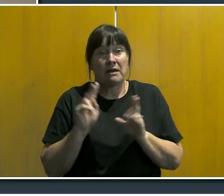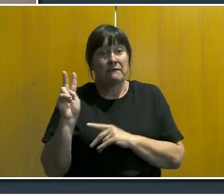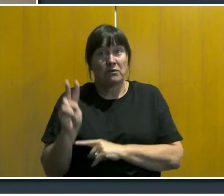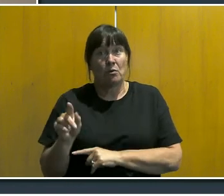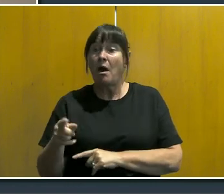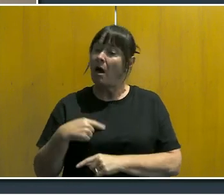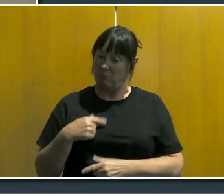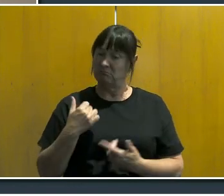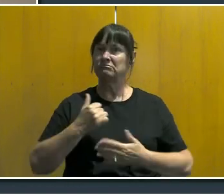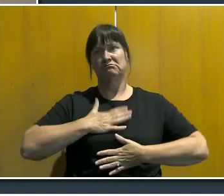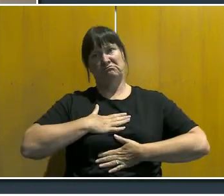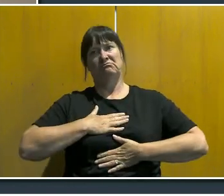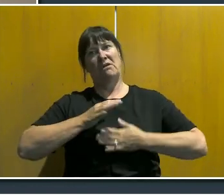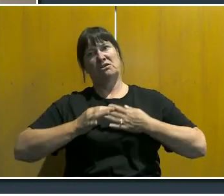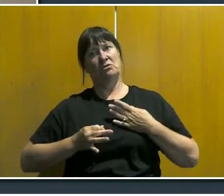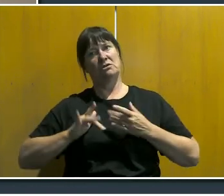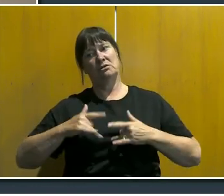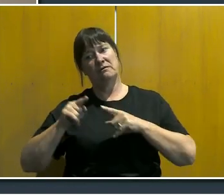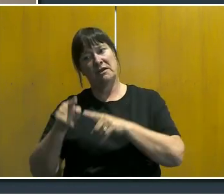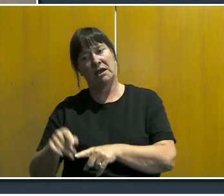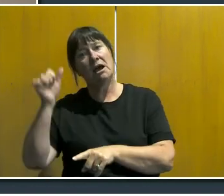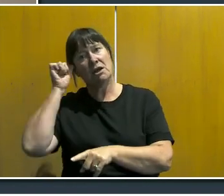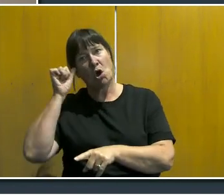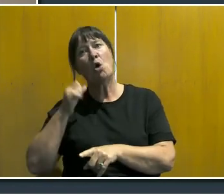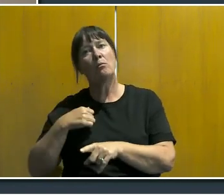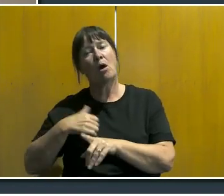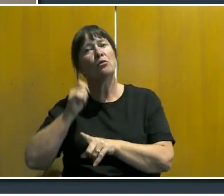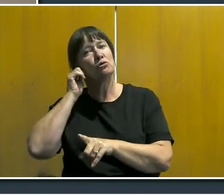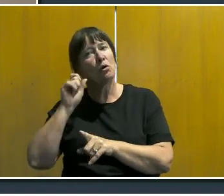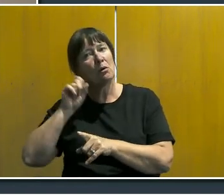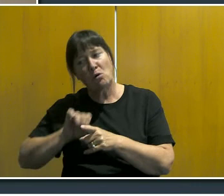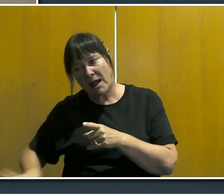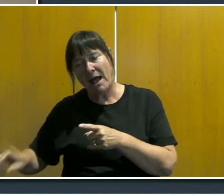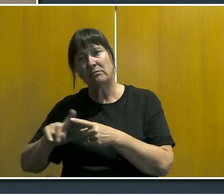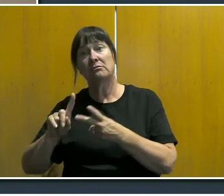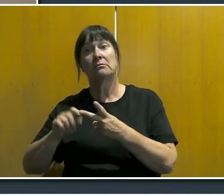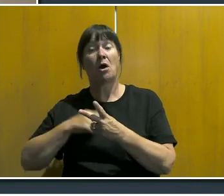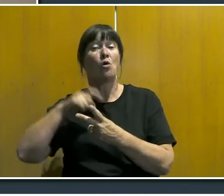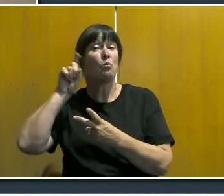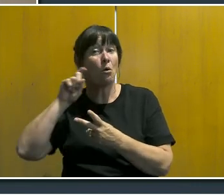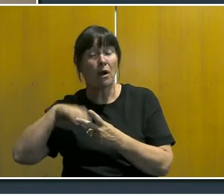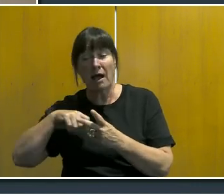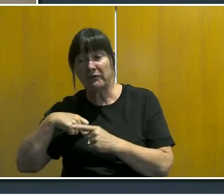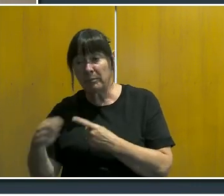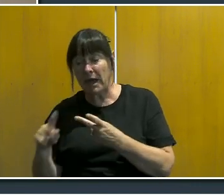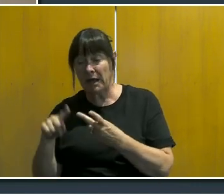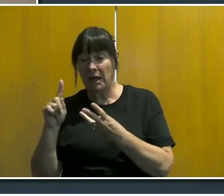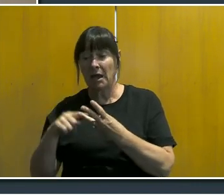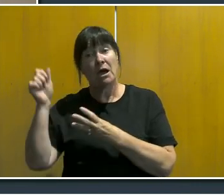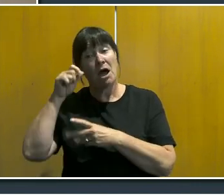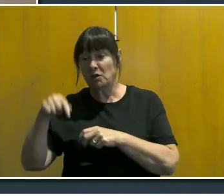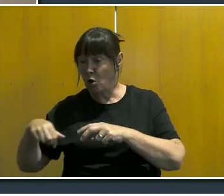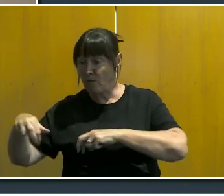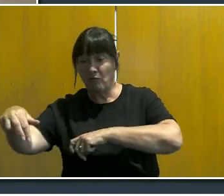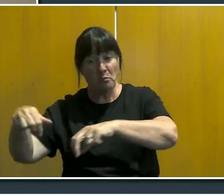there, and I accept that I will pay for my own sewage disposal and I will pay for my own water, and I have no footpaths or street